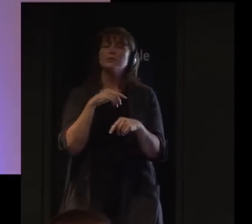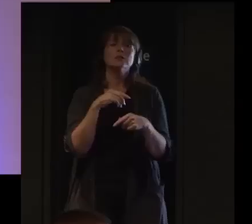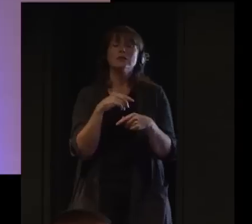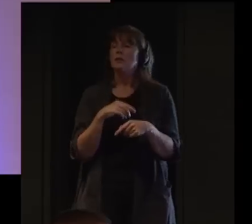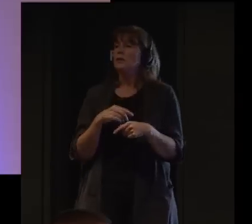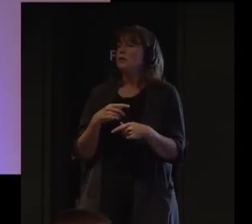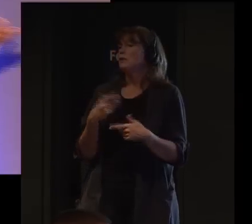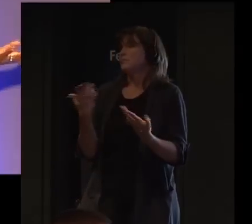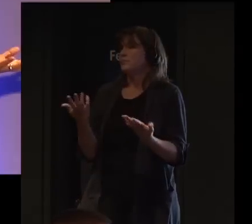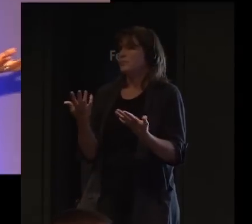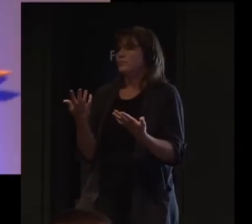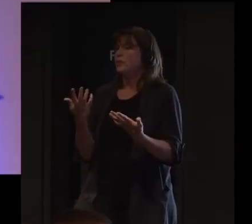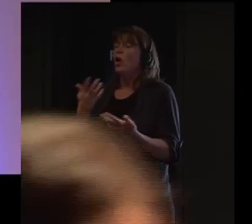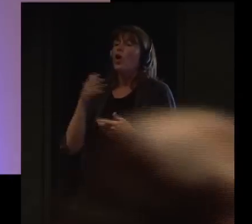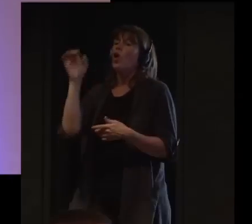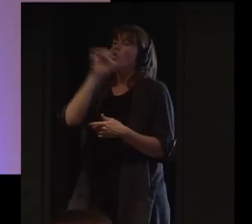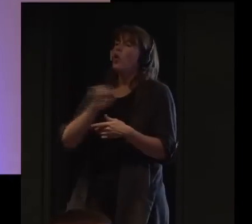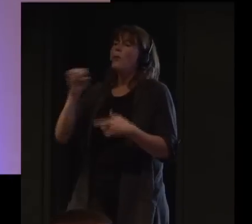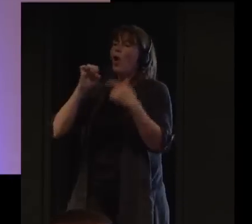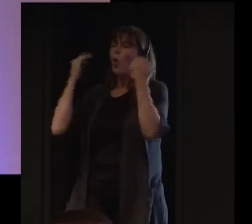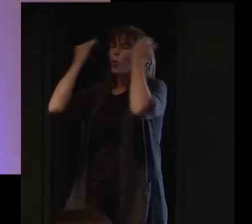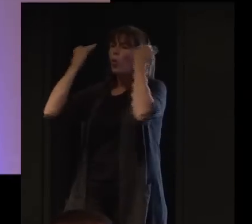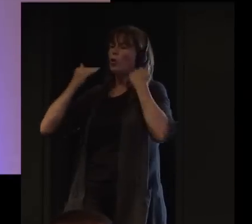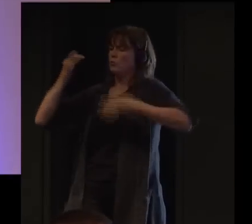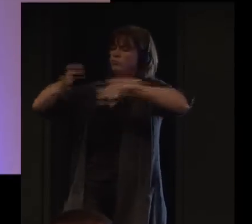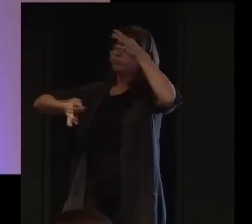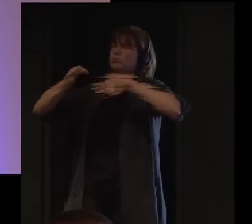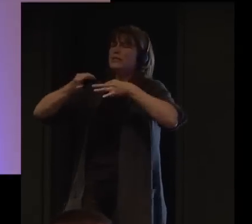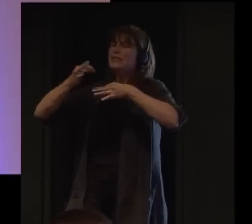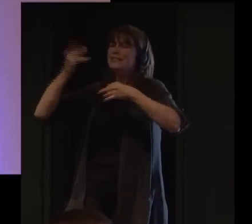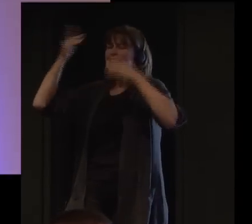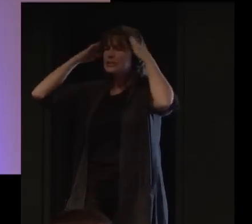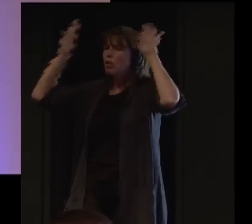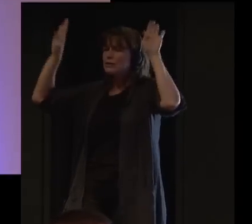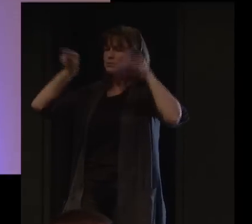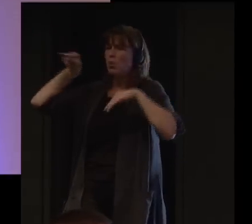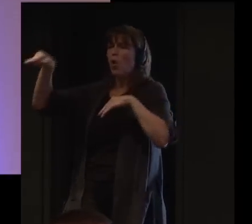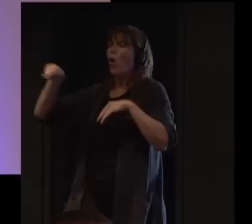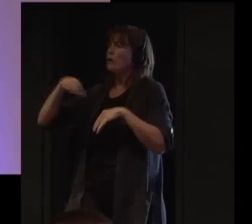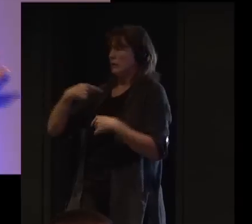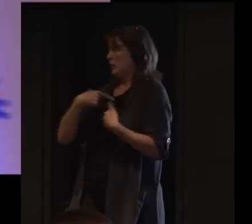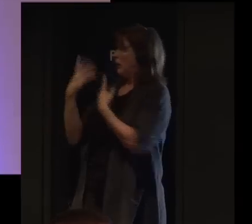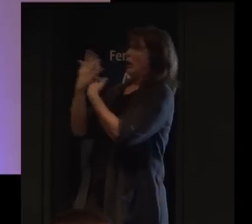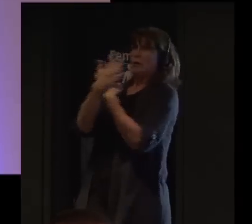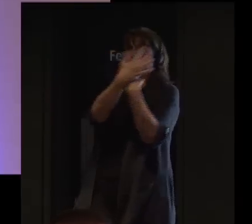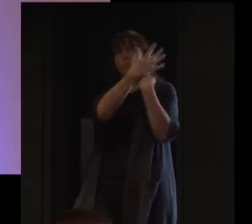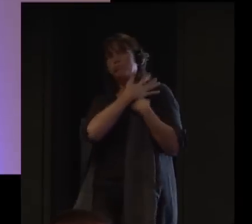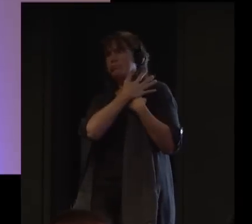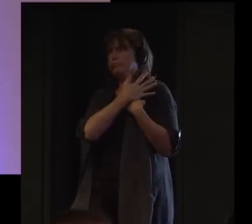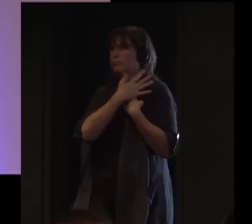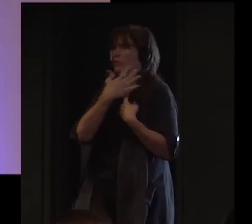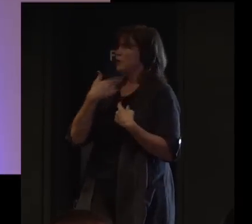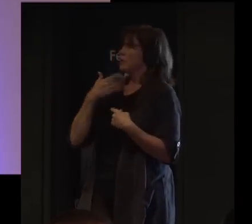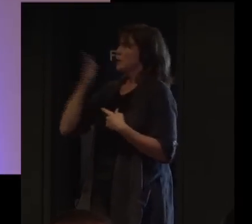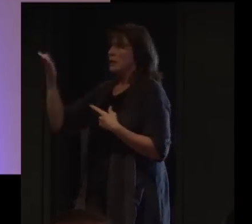couldn't go, for instance, to the European Court of Human Rights in Strasbourg and say, well, I've been discriminated against,